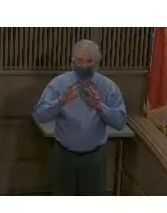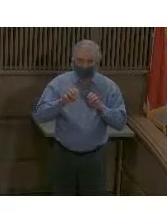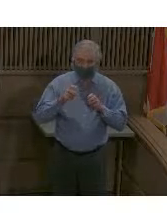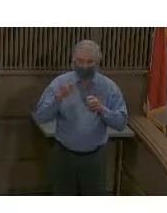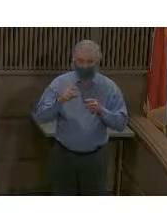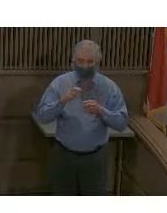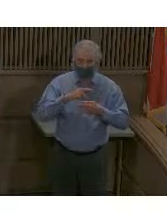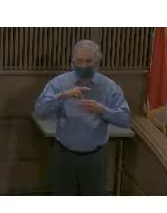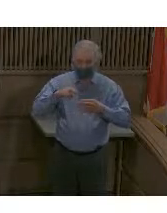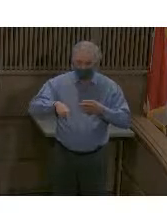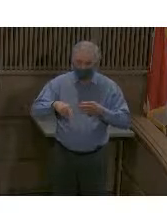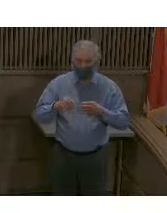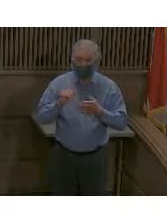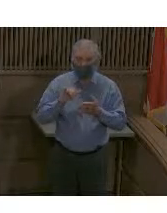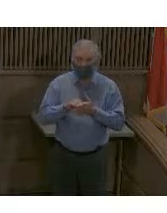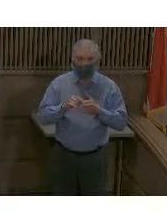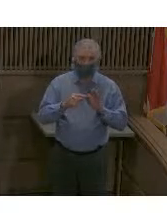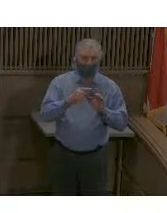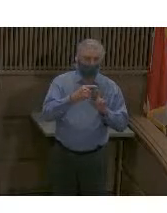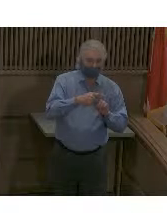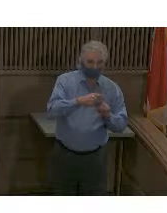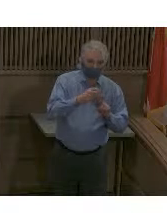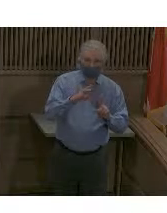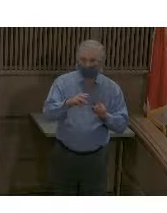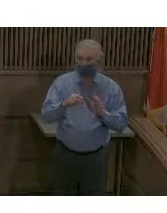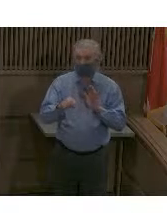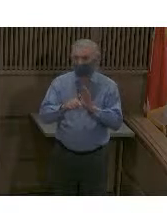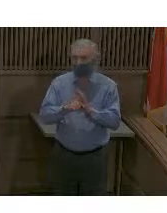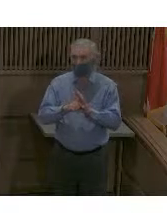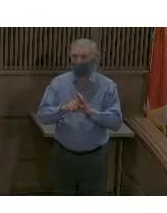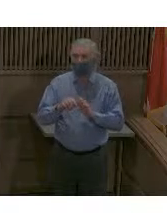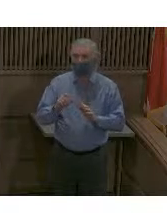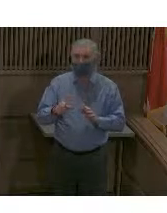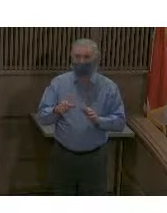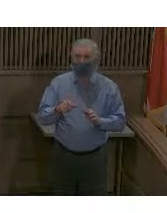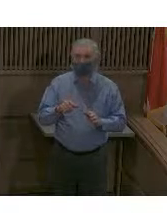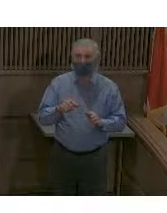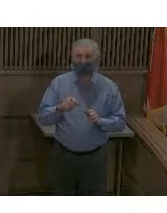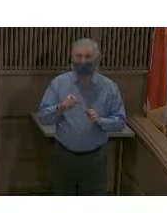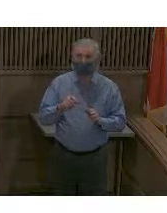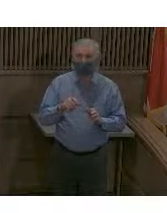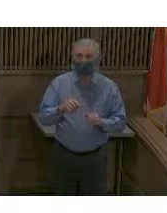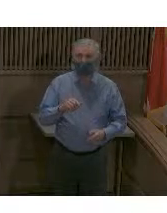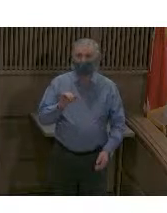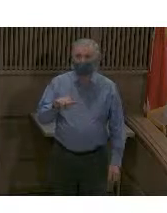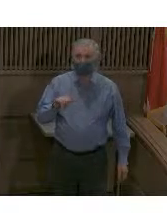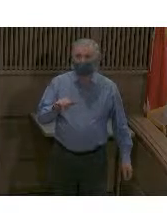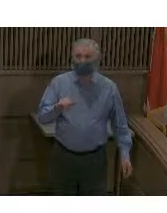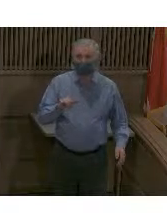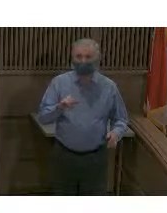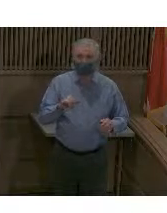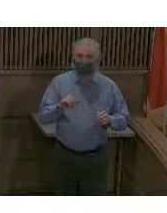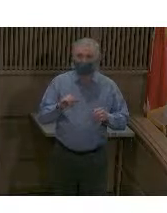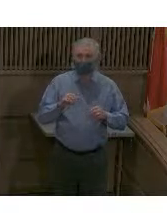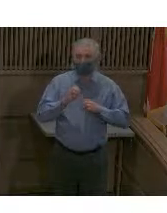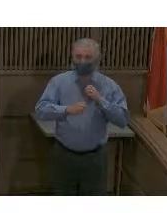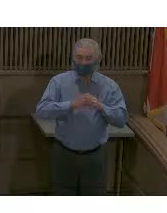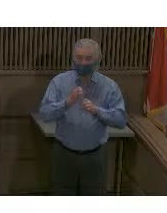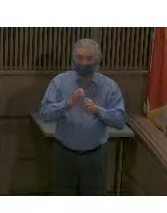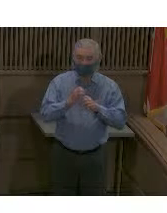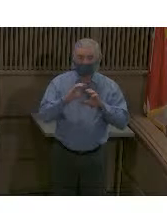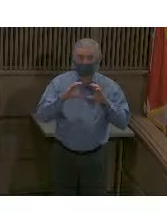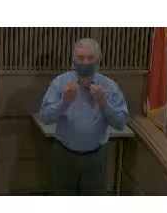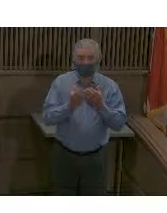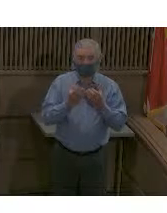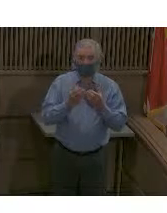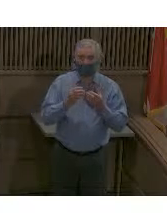The testing site will be at the Exchange Club Fair, and for those who may not be familiar with the fairgrounds here in Albany,